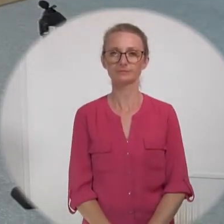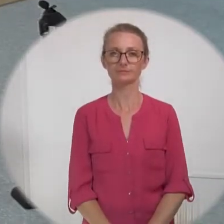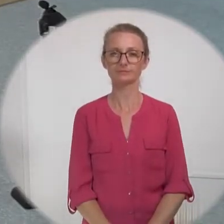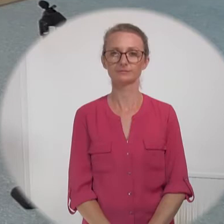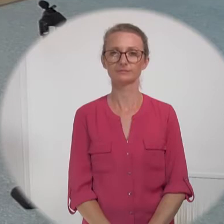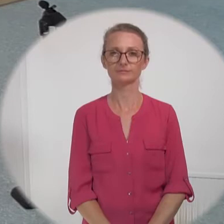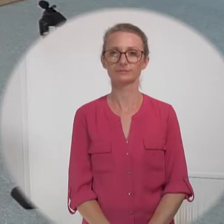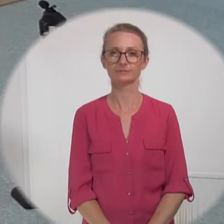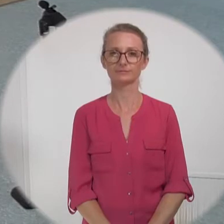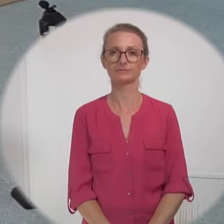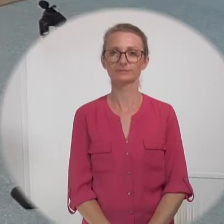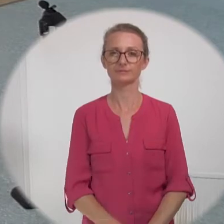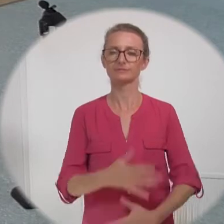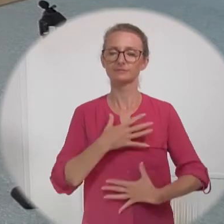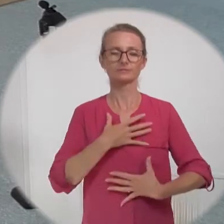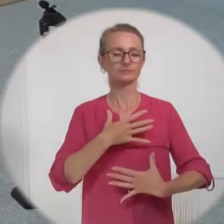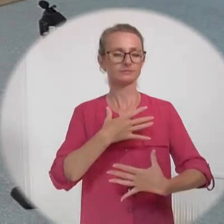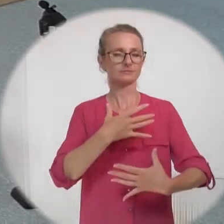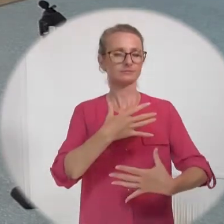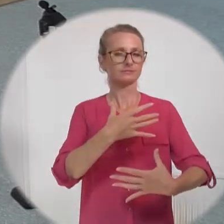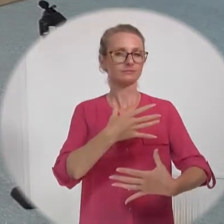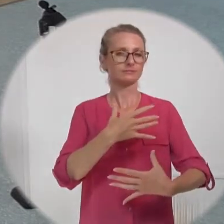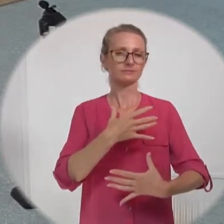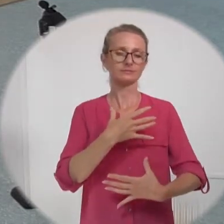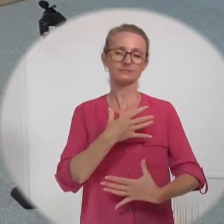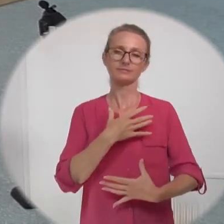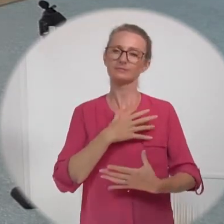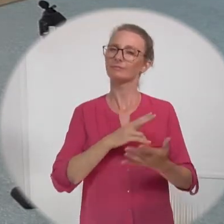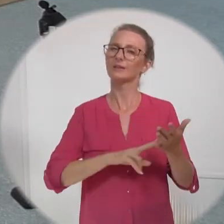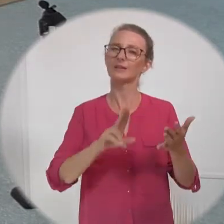And while you're doing this, you're just breathing in and out naturally.